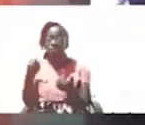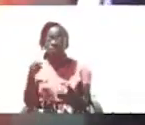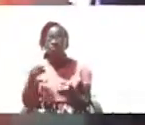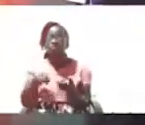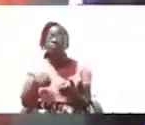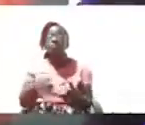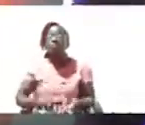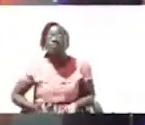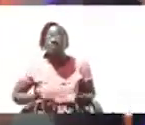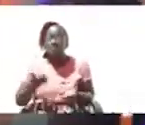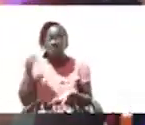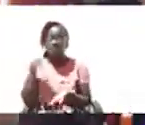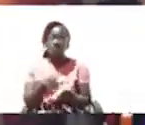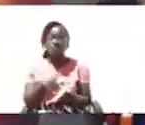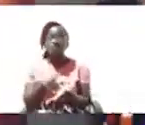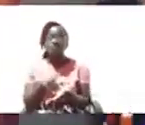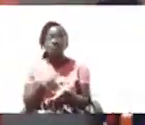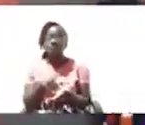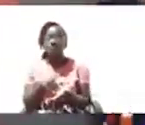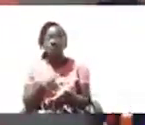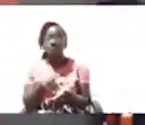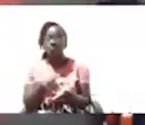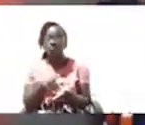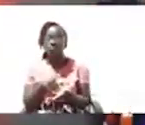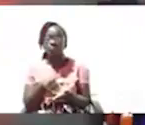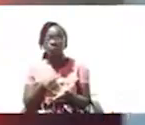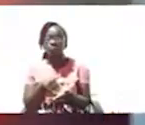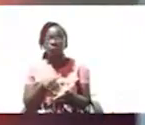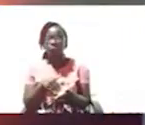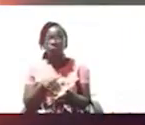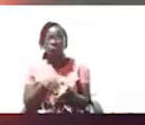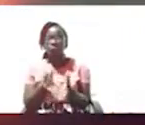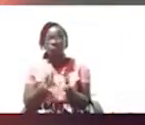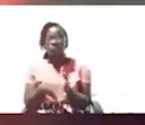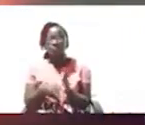Your brother will rise again. I know